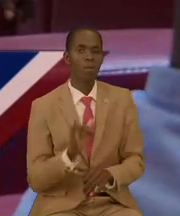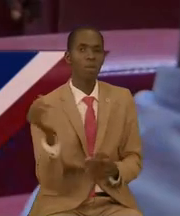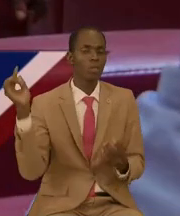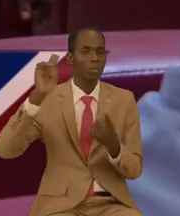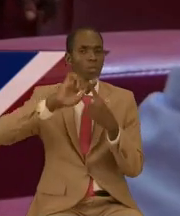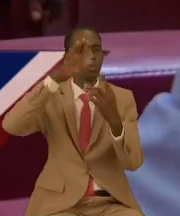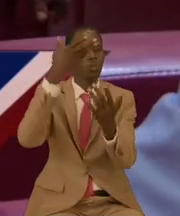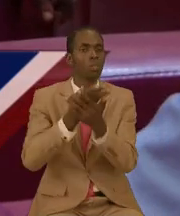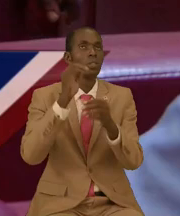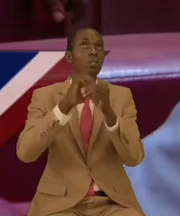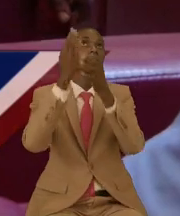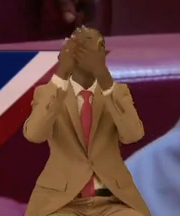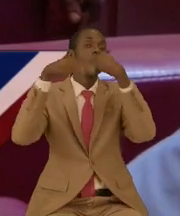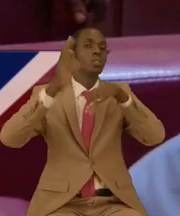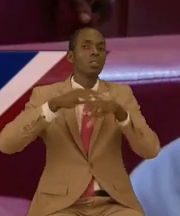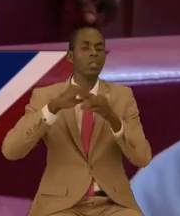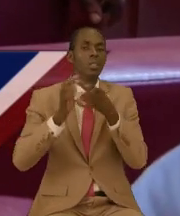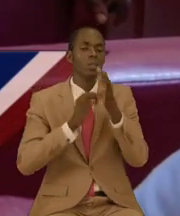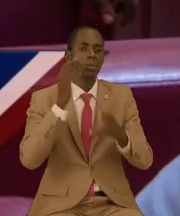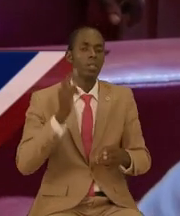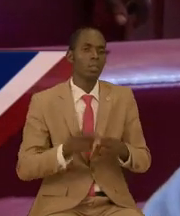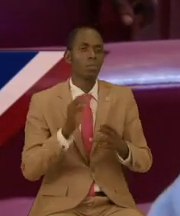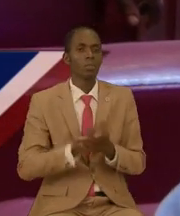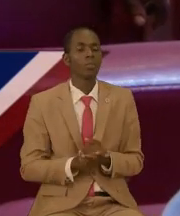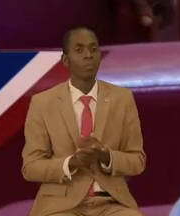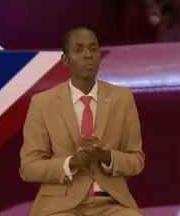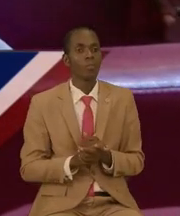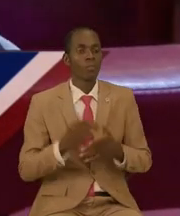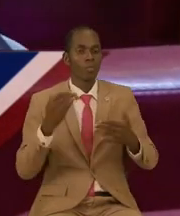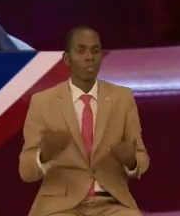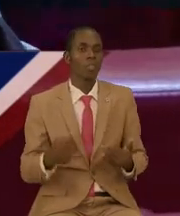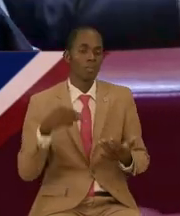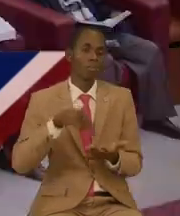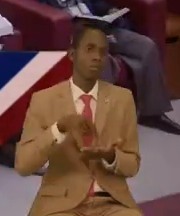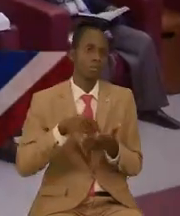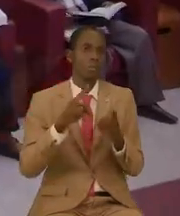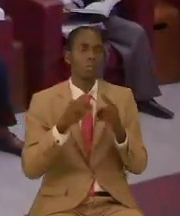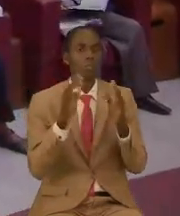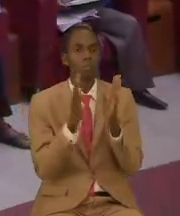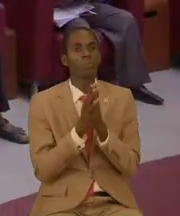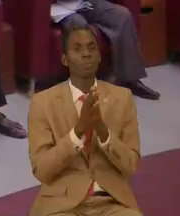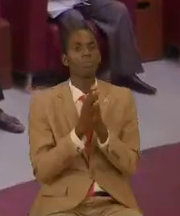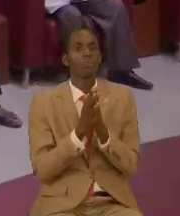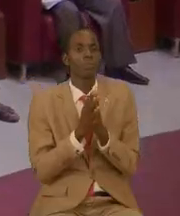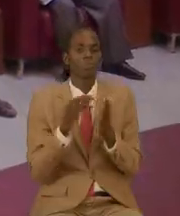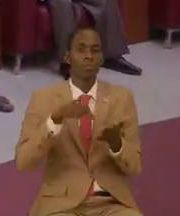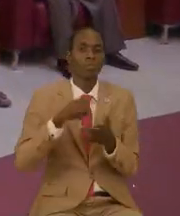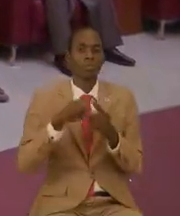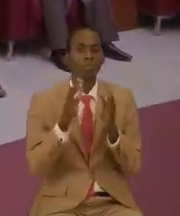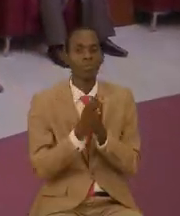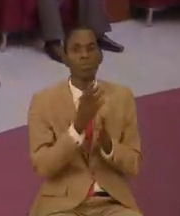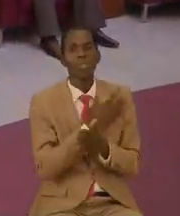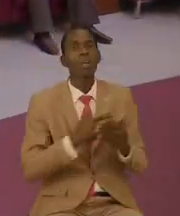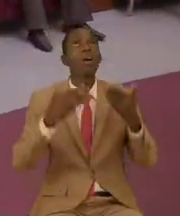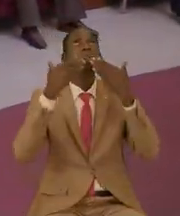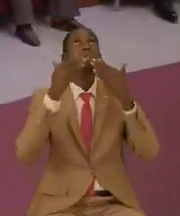get to heaven, in Jesus' name. Let's rise up now and talk to the Lord in prayer and thank him for what he